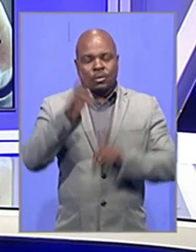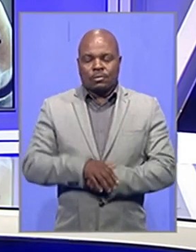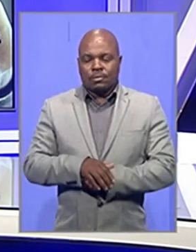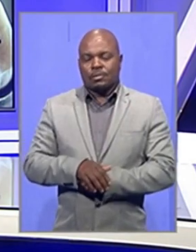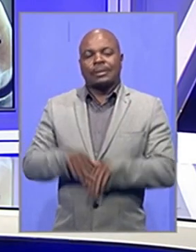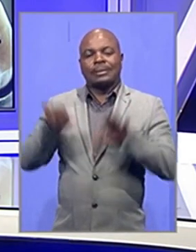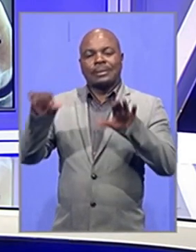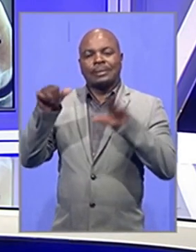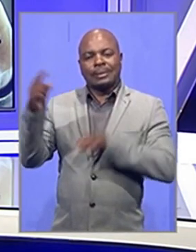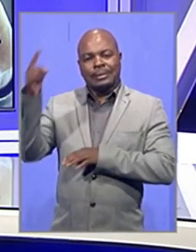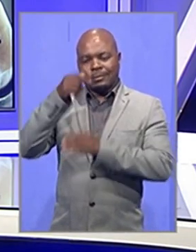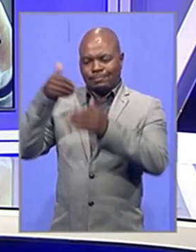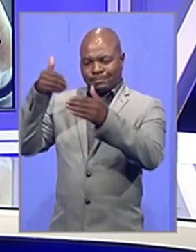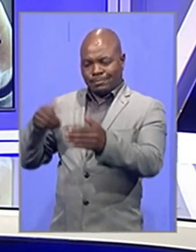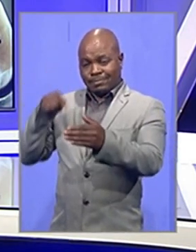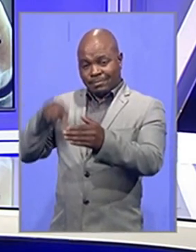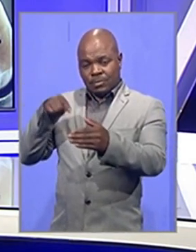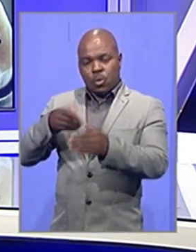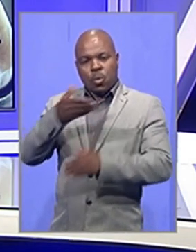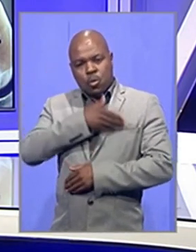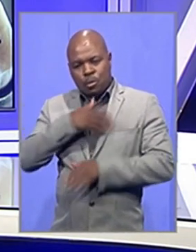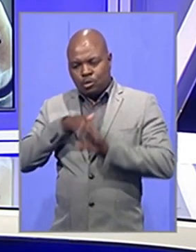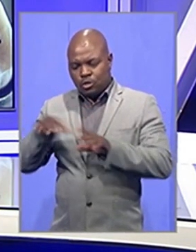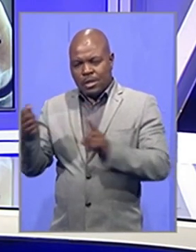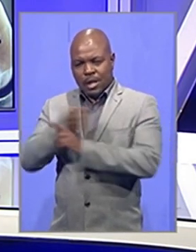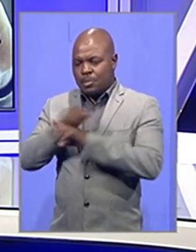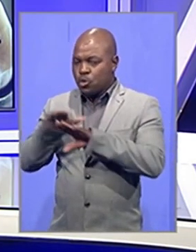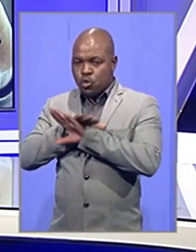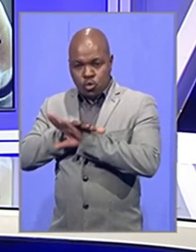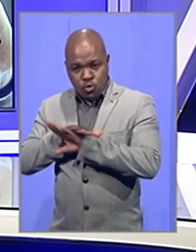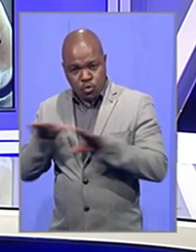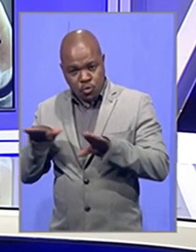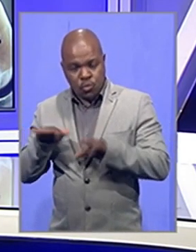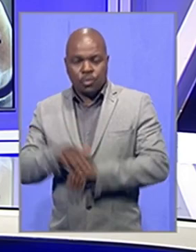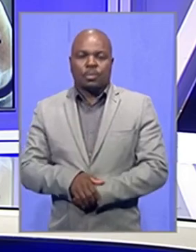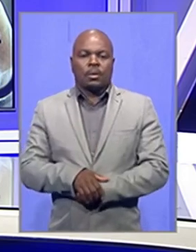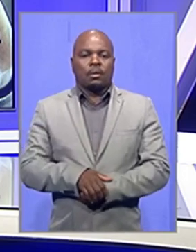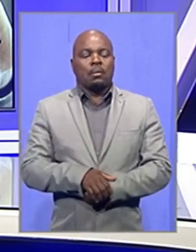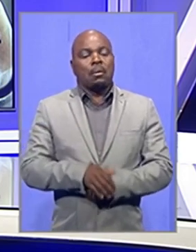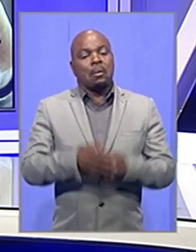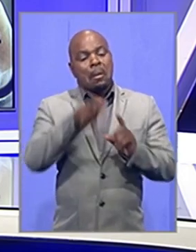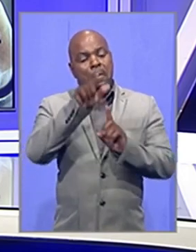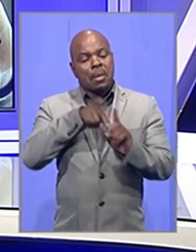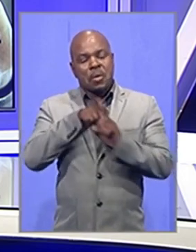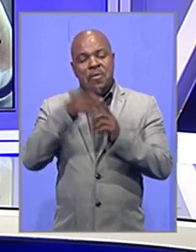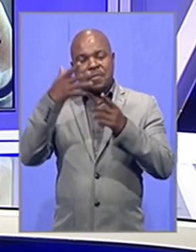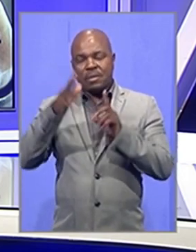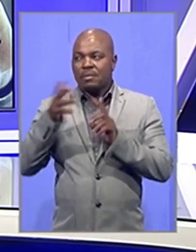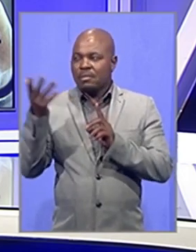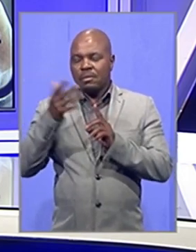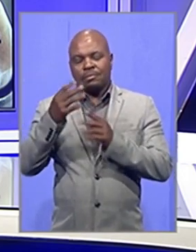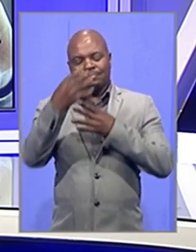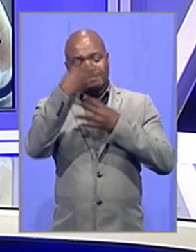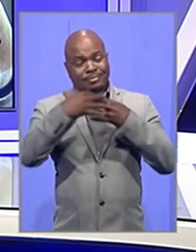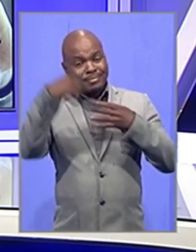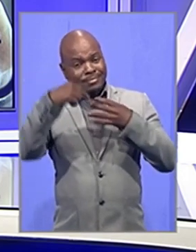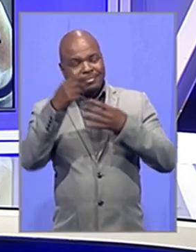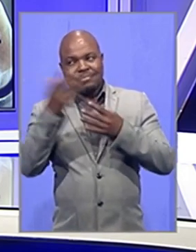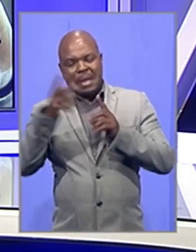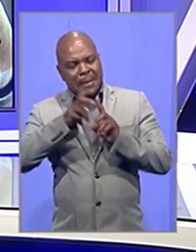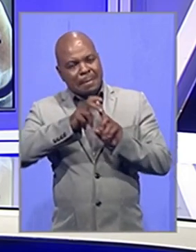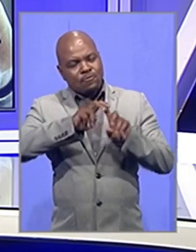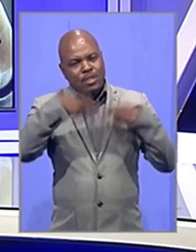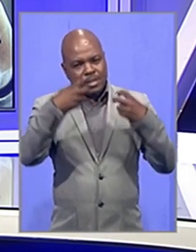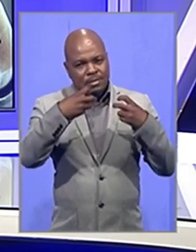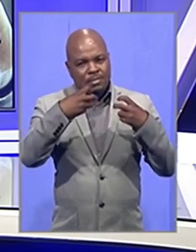le 16 a twantsho ya tiriso dikgoka ya bong mongwe wa batswasetlhabelo ba petelelo yo o beteletsweng kwa